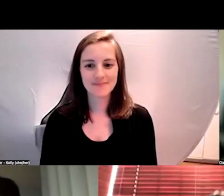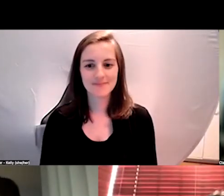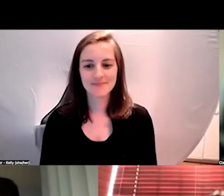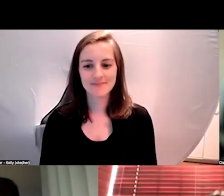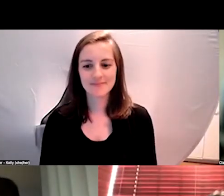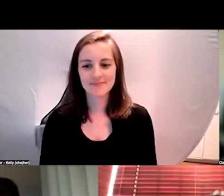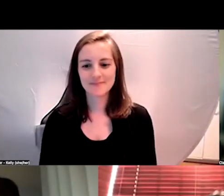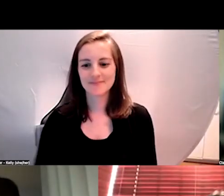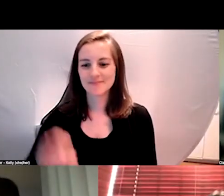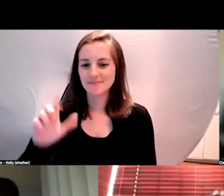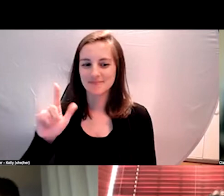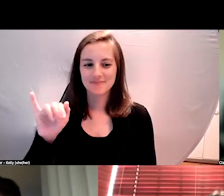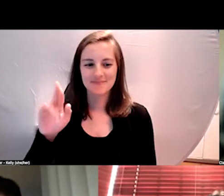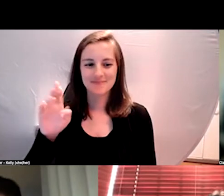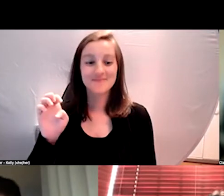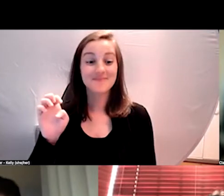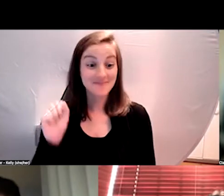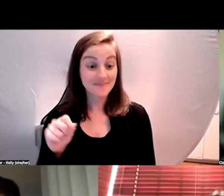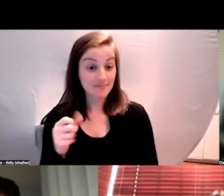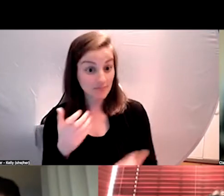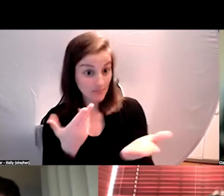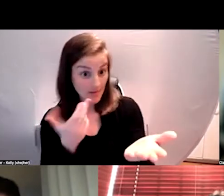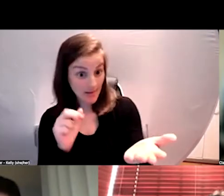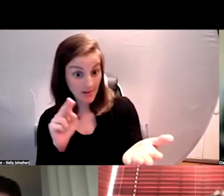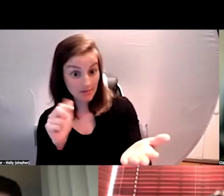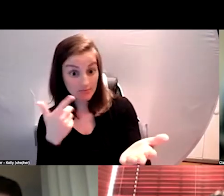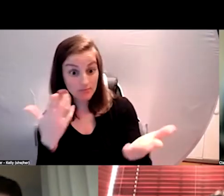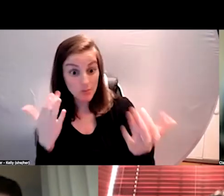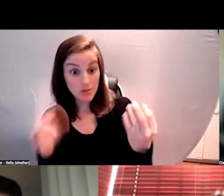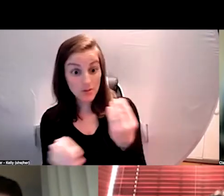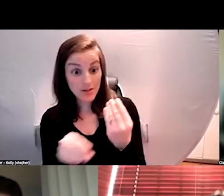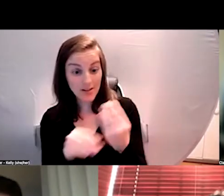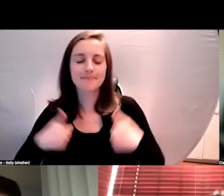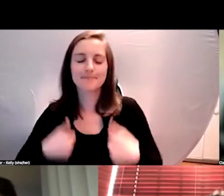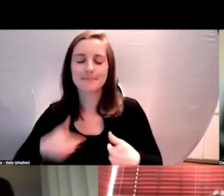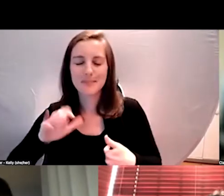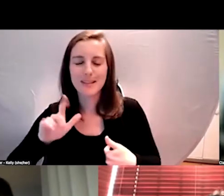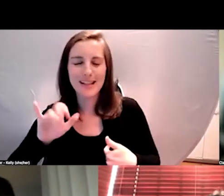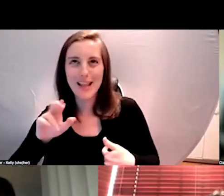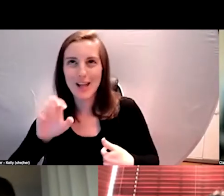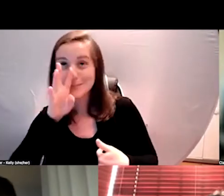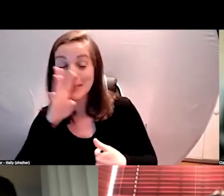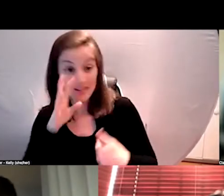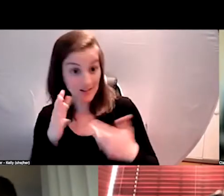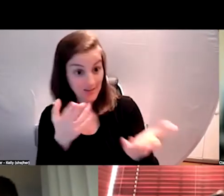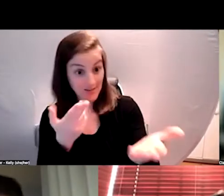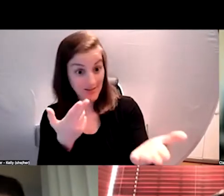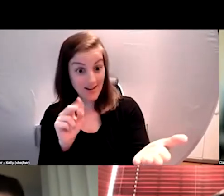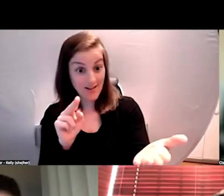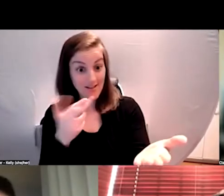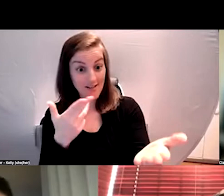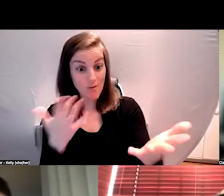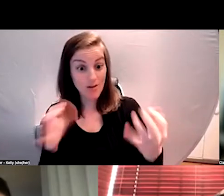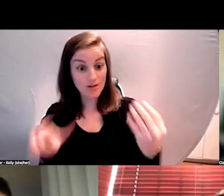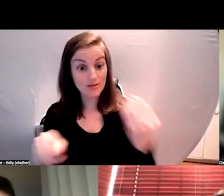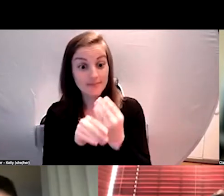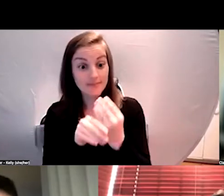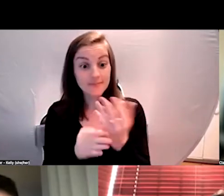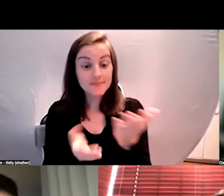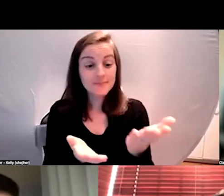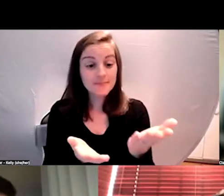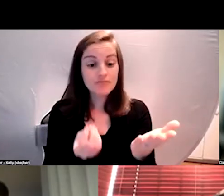Yeah. Hannah, I don't know if you wanted to, this is Claire. Hannah, I don't know if you wanted to jump in with that or with something, or